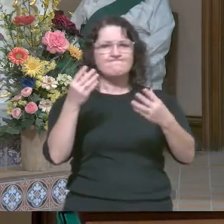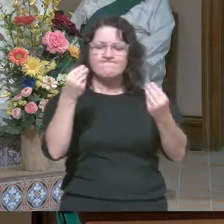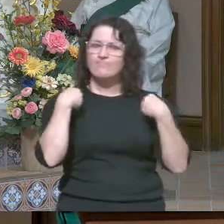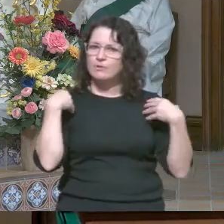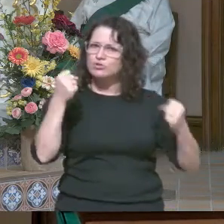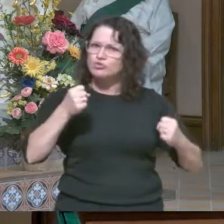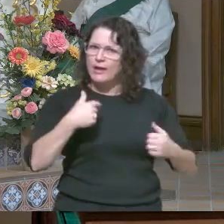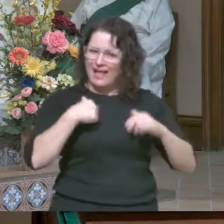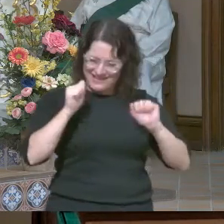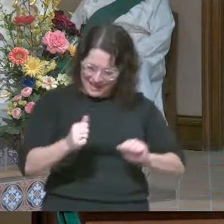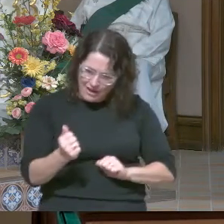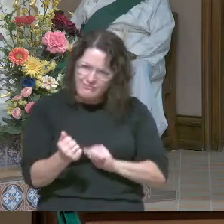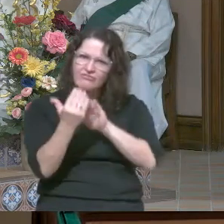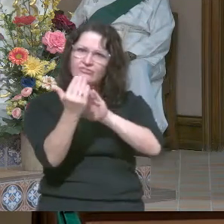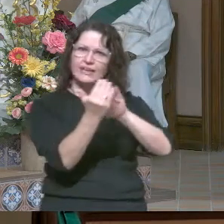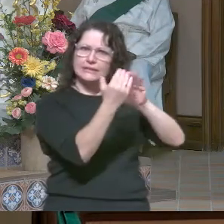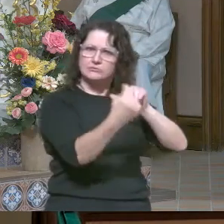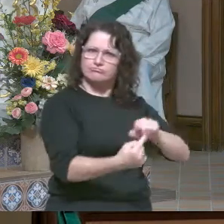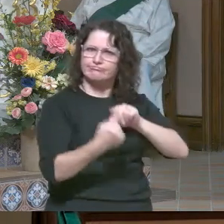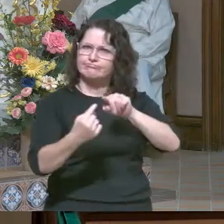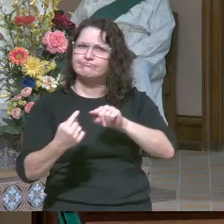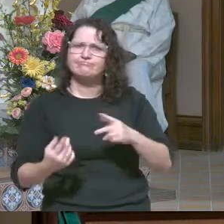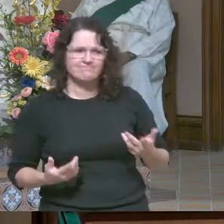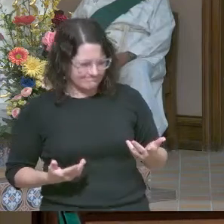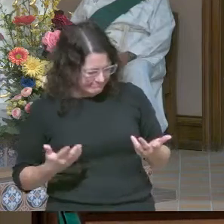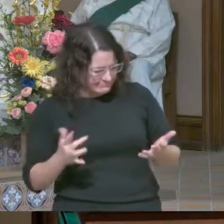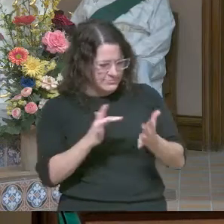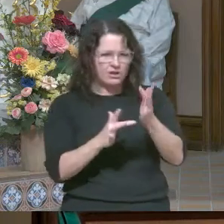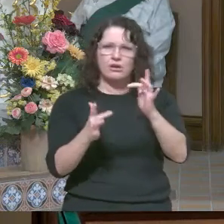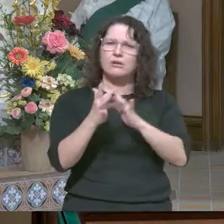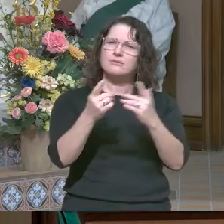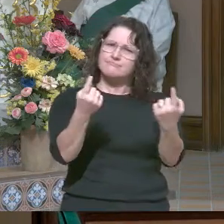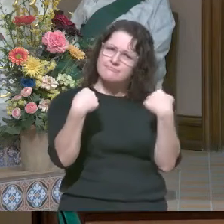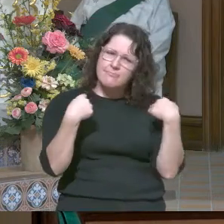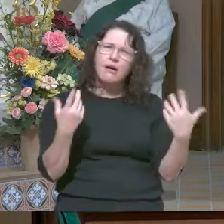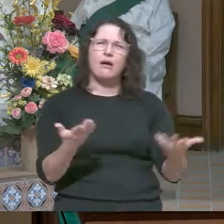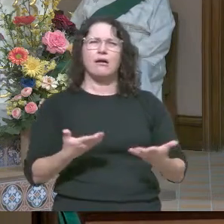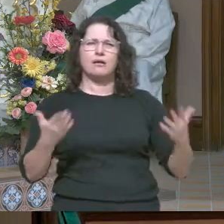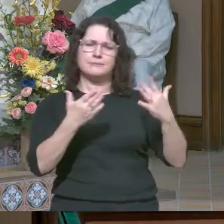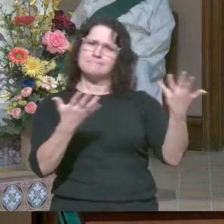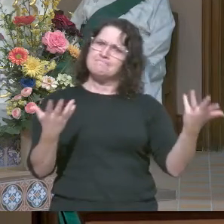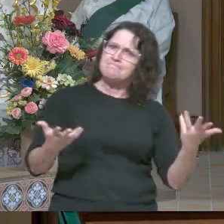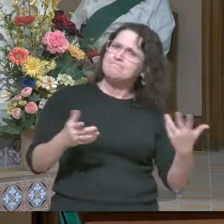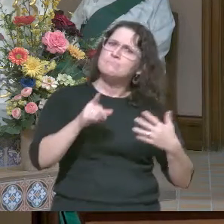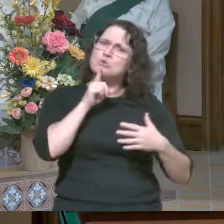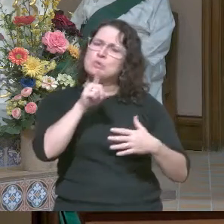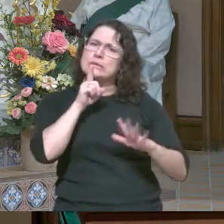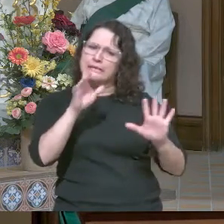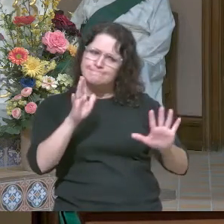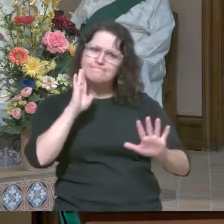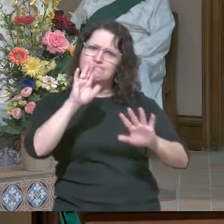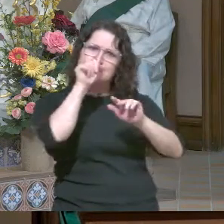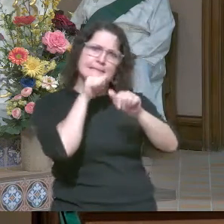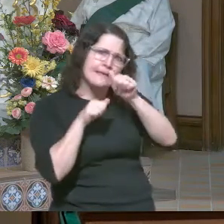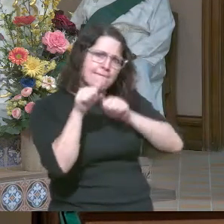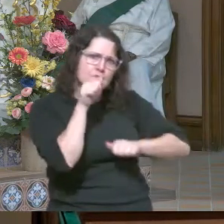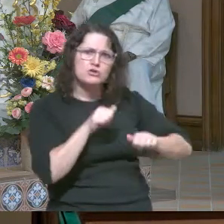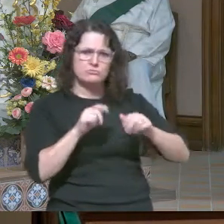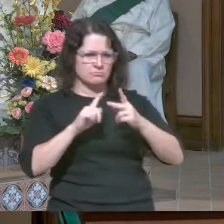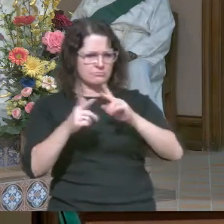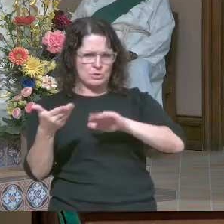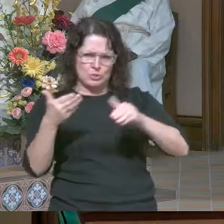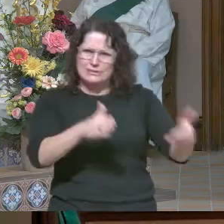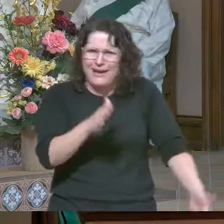him to come among us, to teach us, and to basically to suffer eventually and die for